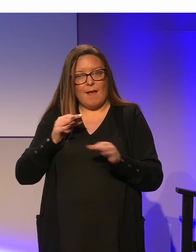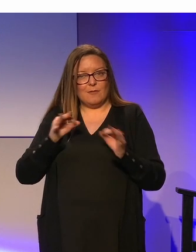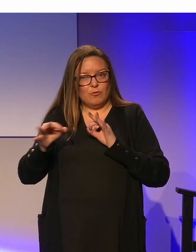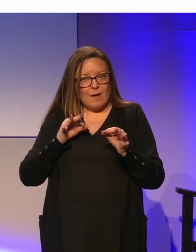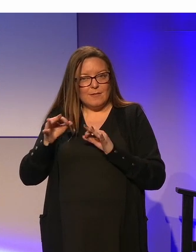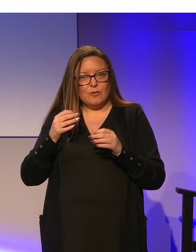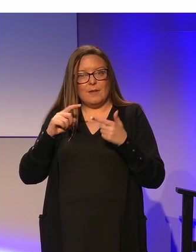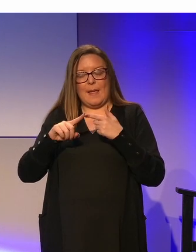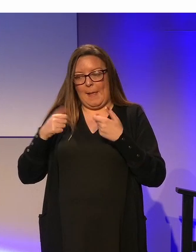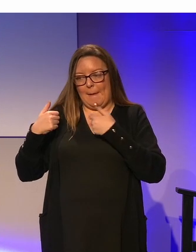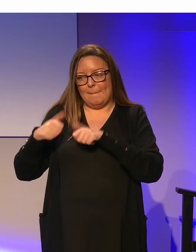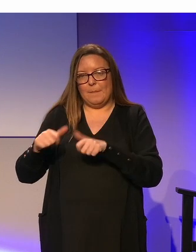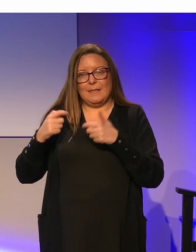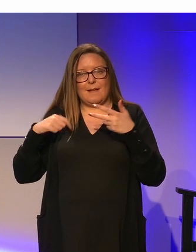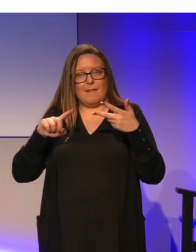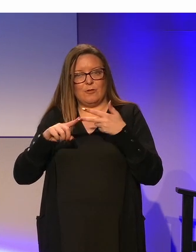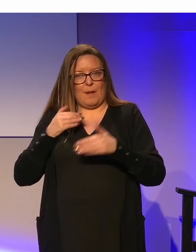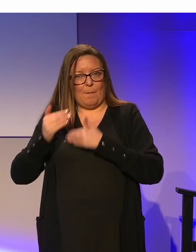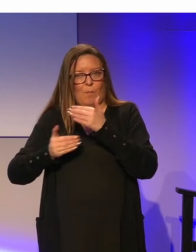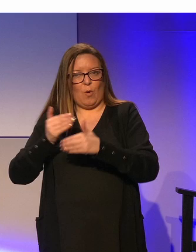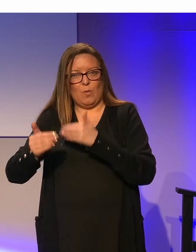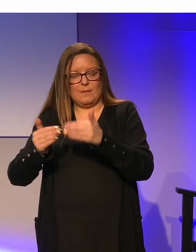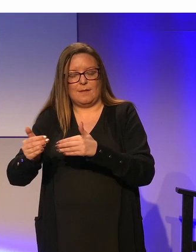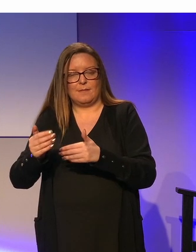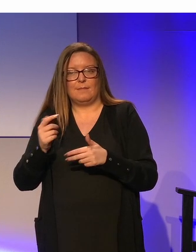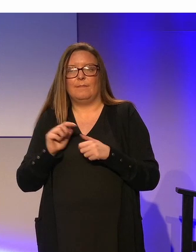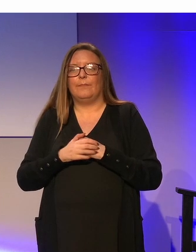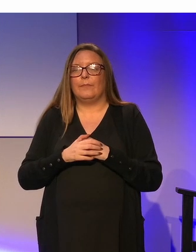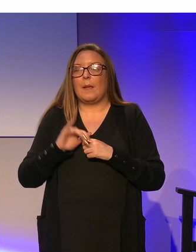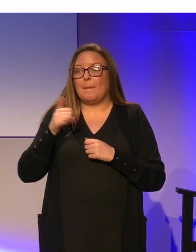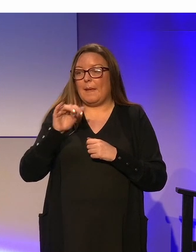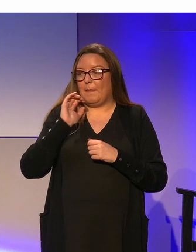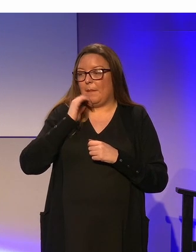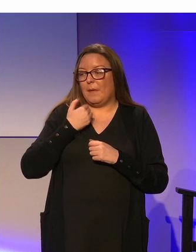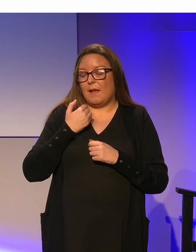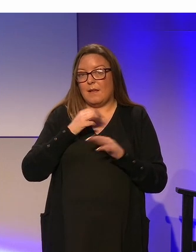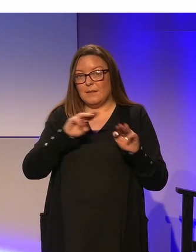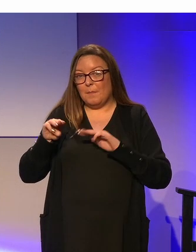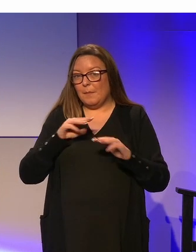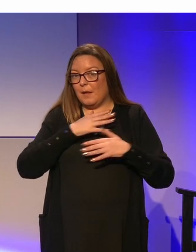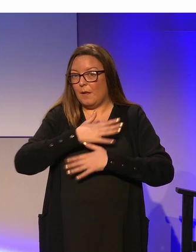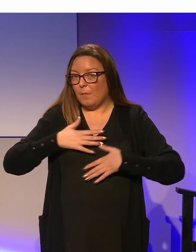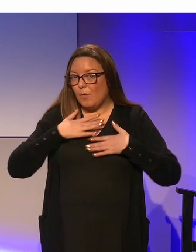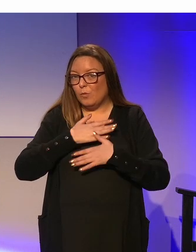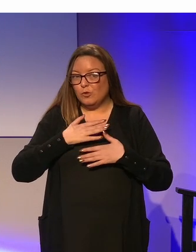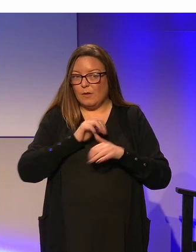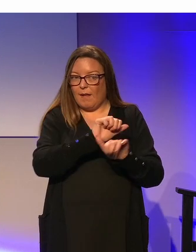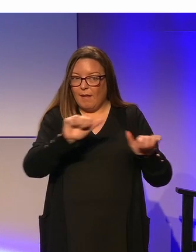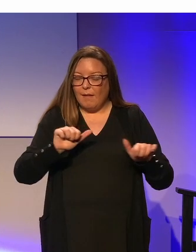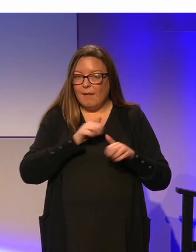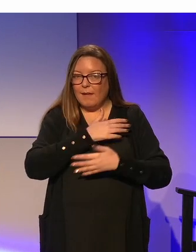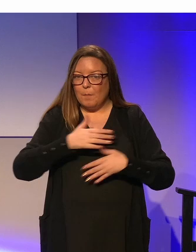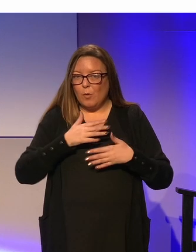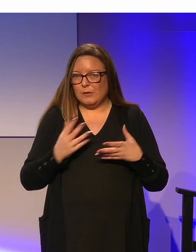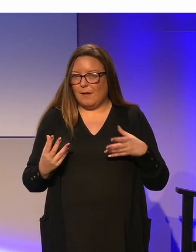strategy, implementation and process. It might be because people's emotions come into it,